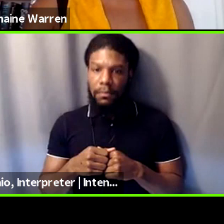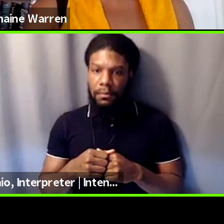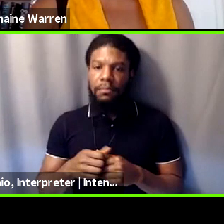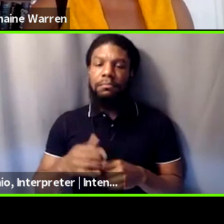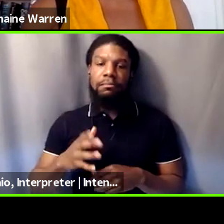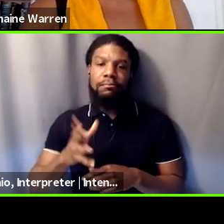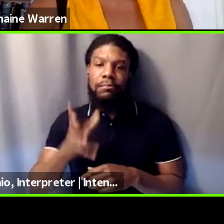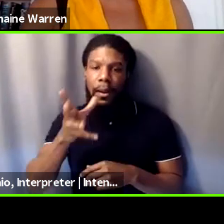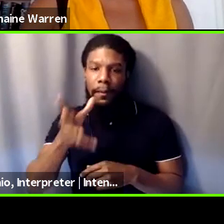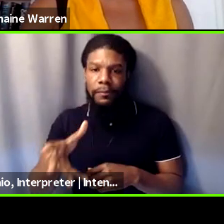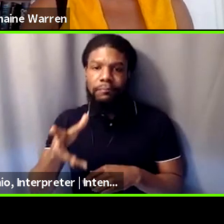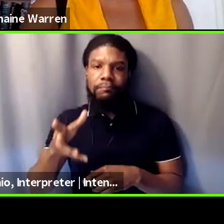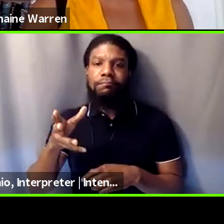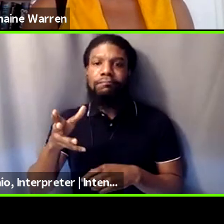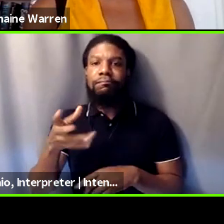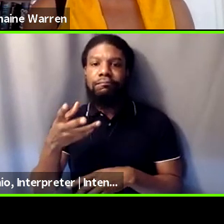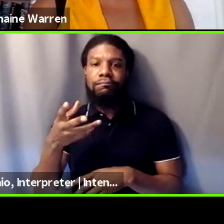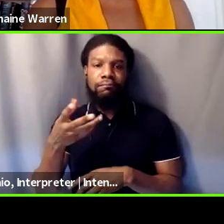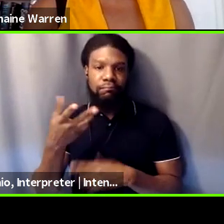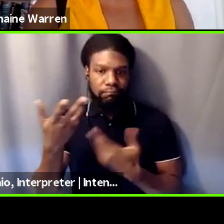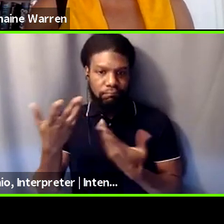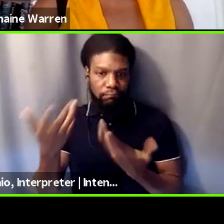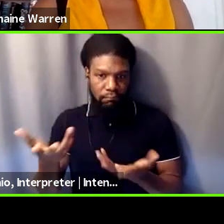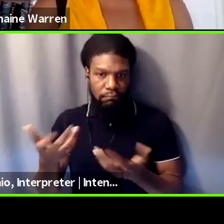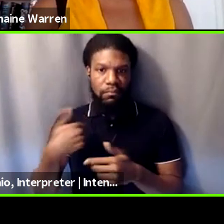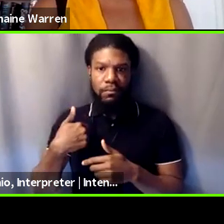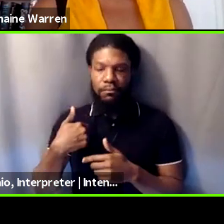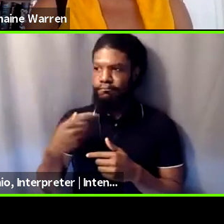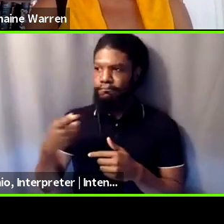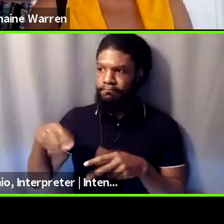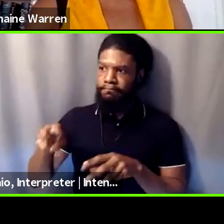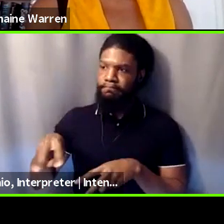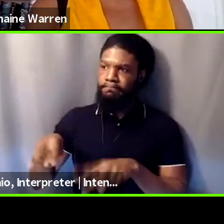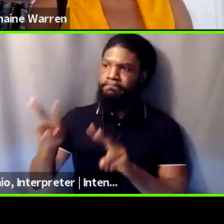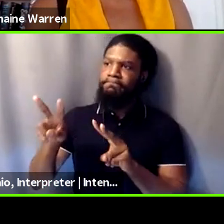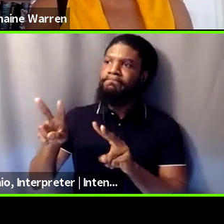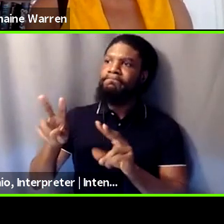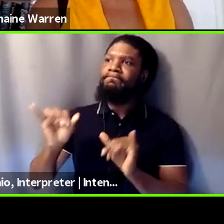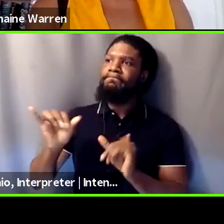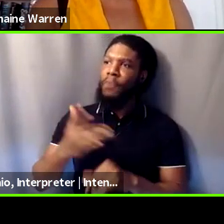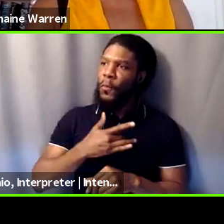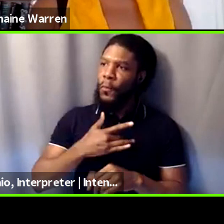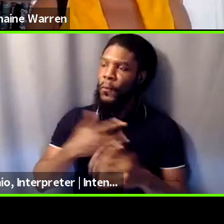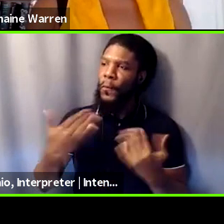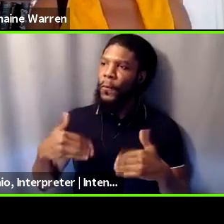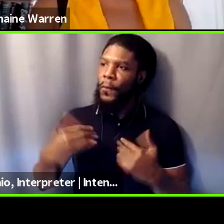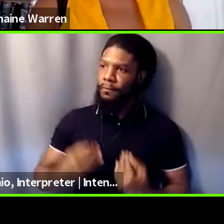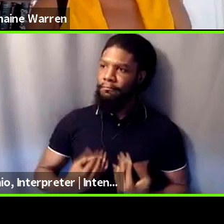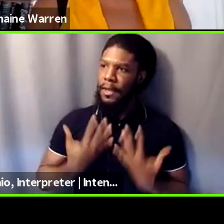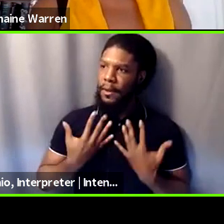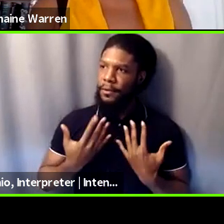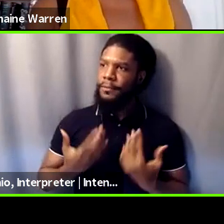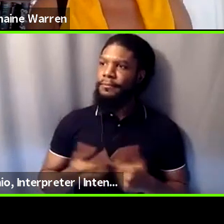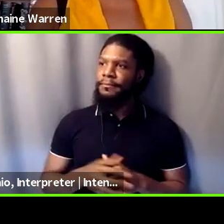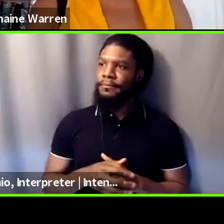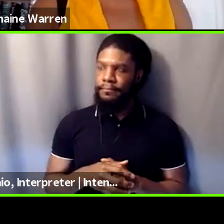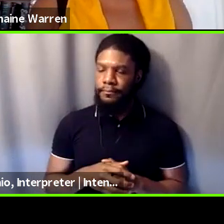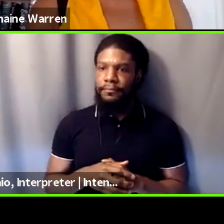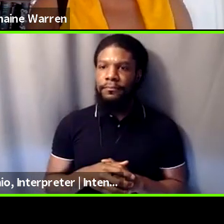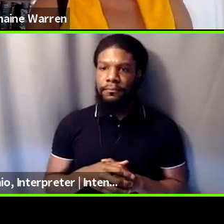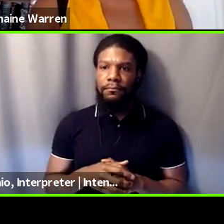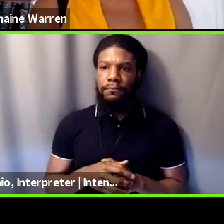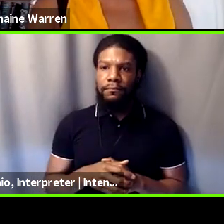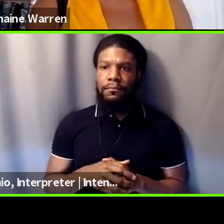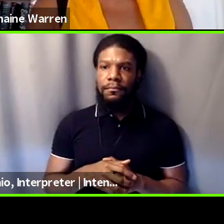just been really into trying to discover or find out more